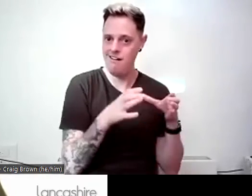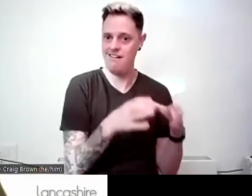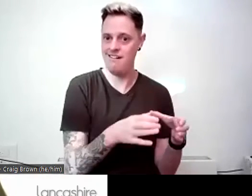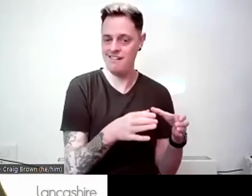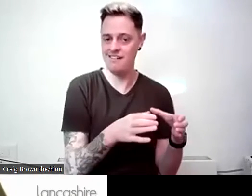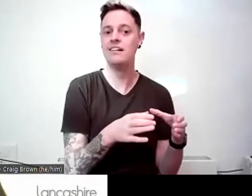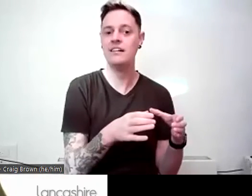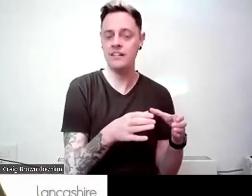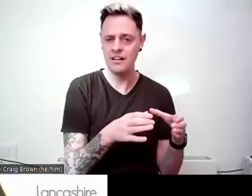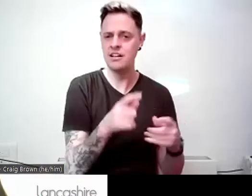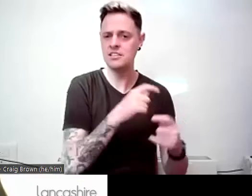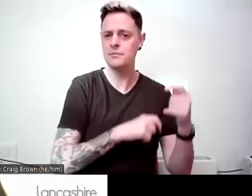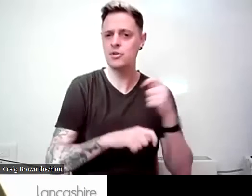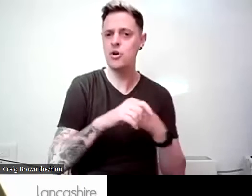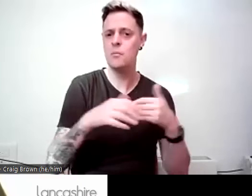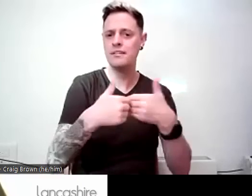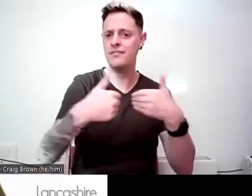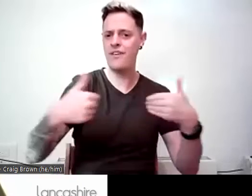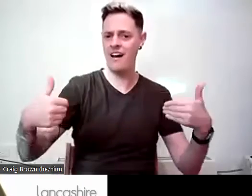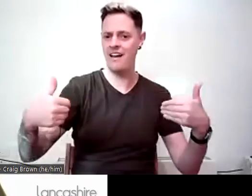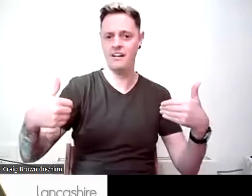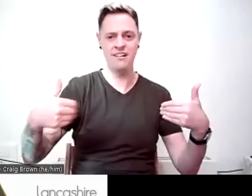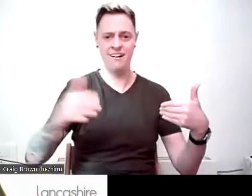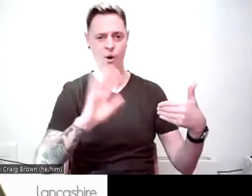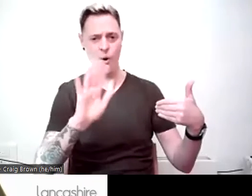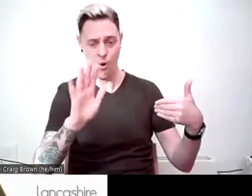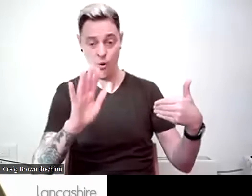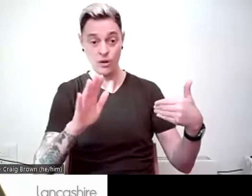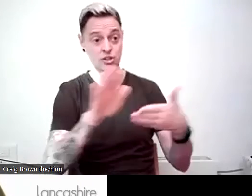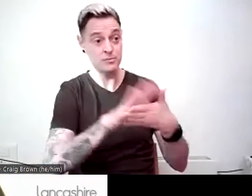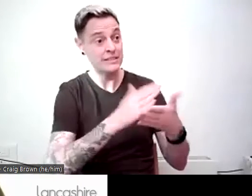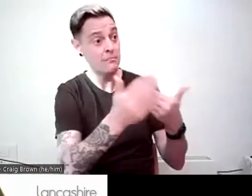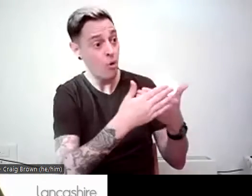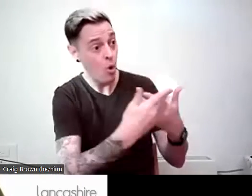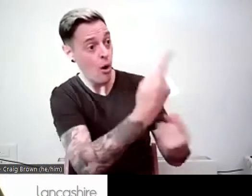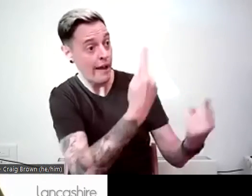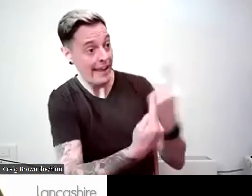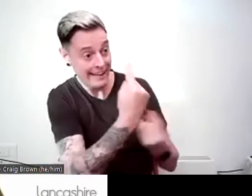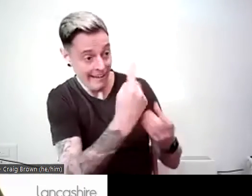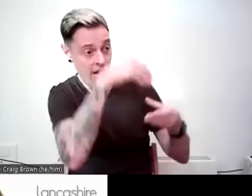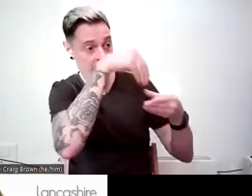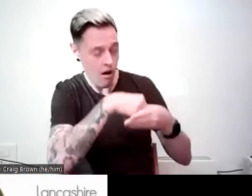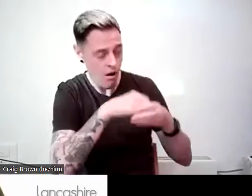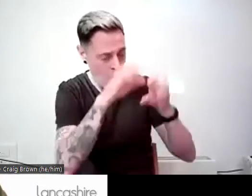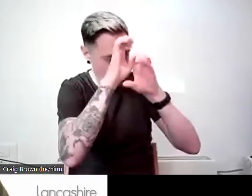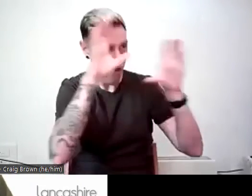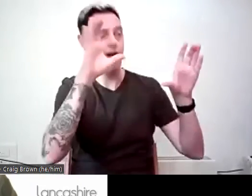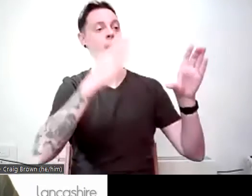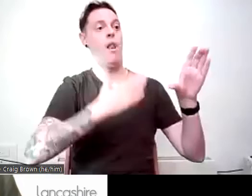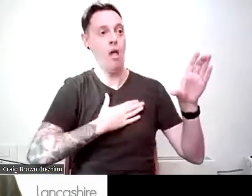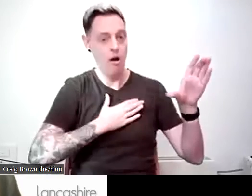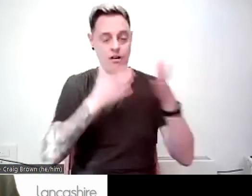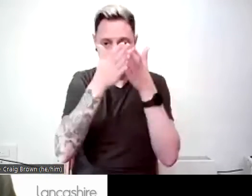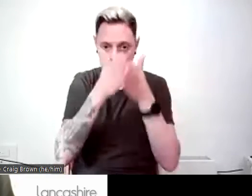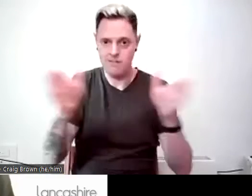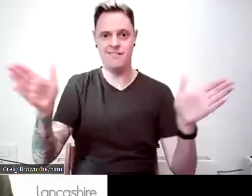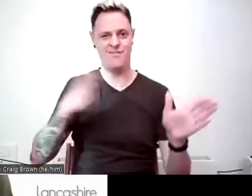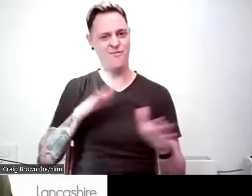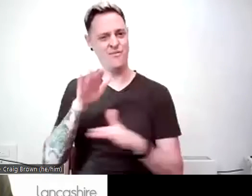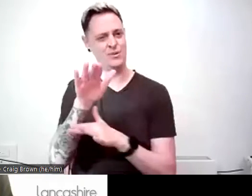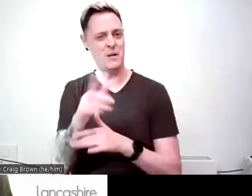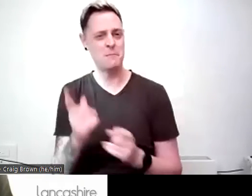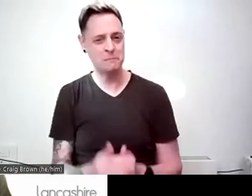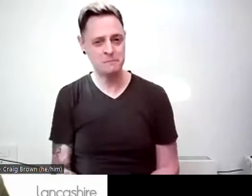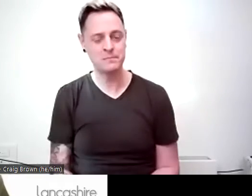more divide when actually it's just trying to bring more people in. Yeah. Okay. And before we move on to the next question, maybe it's a good